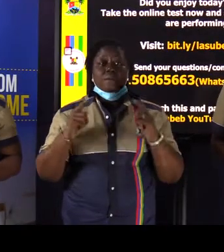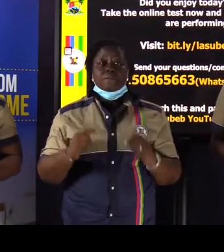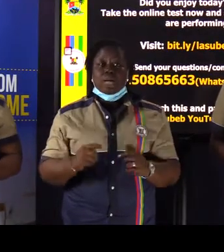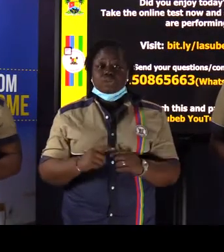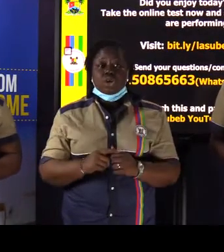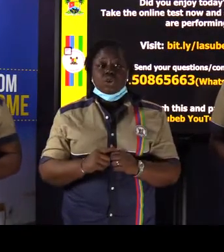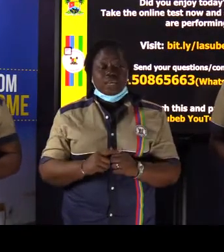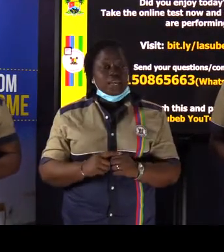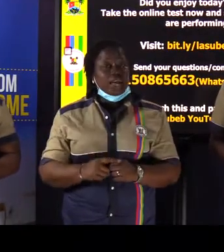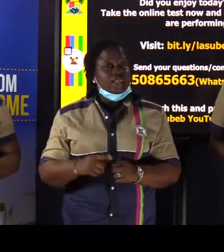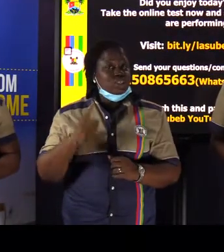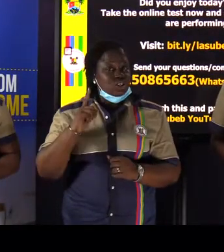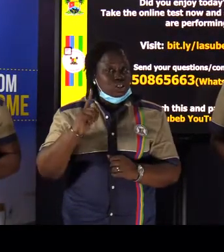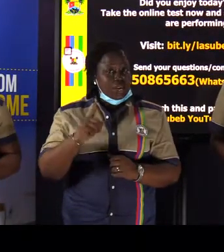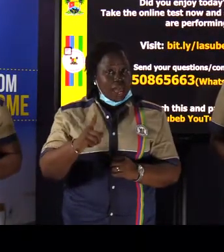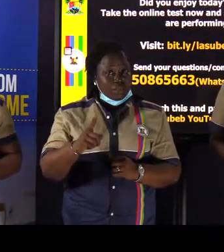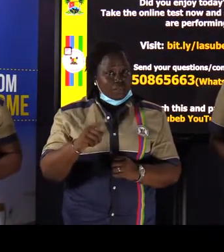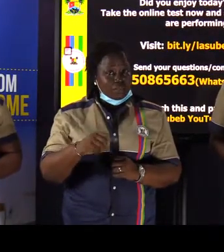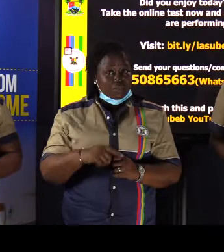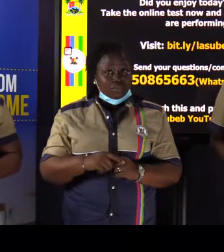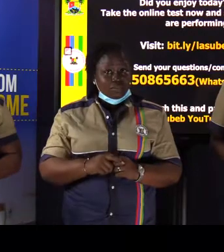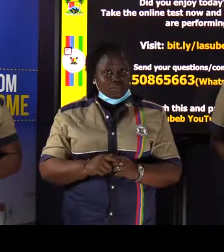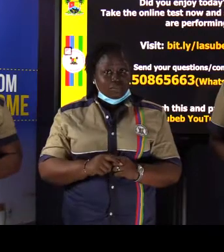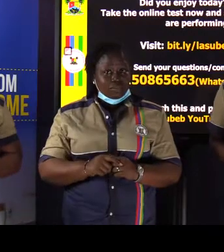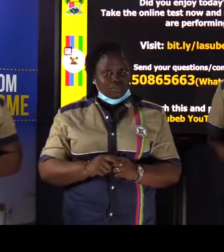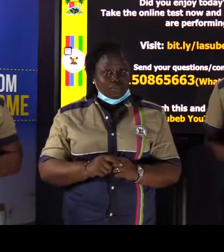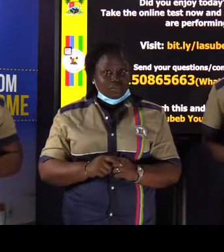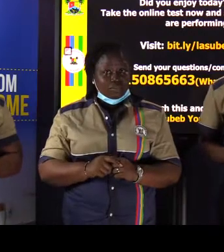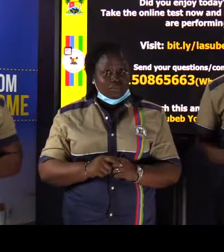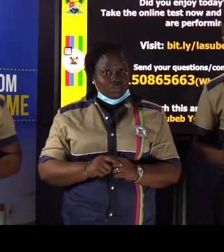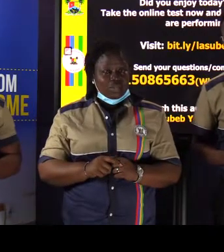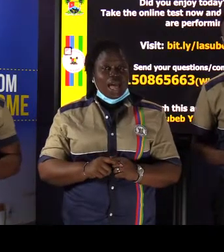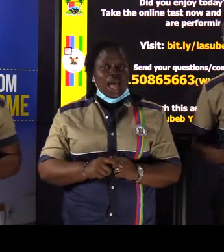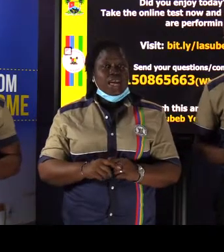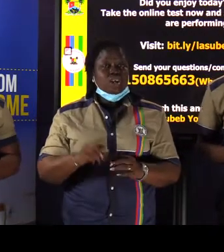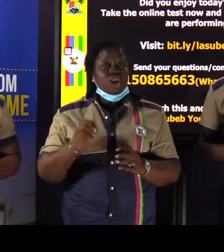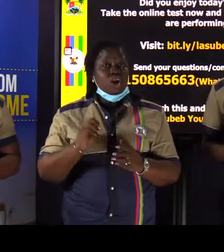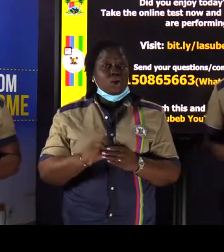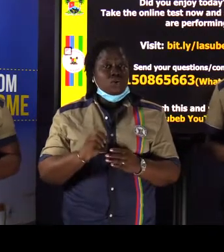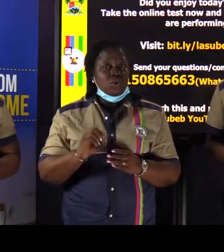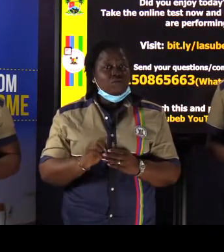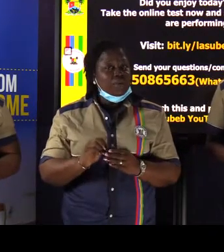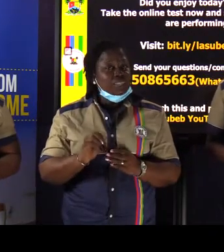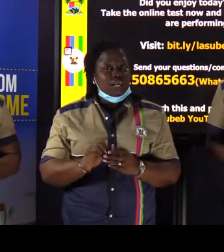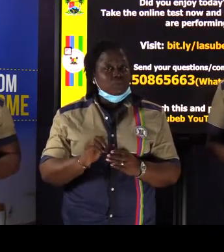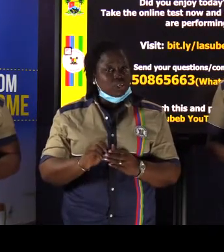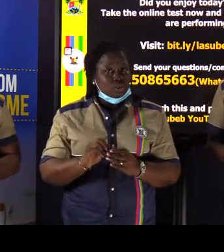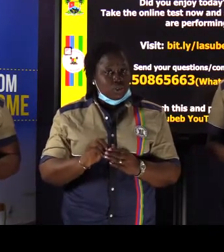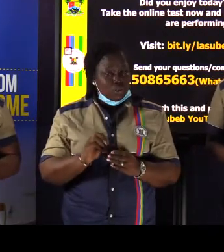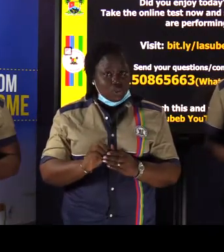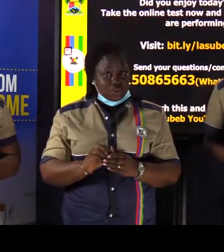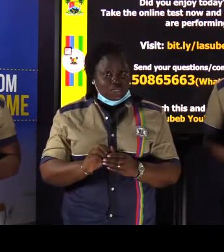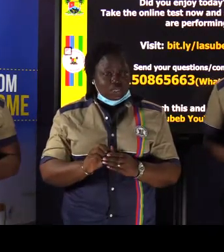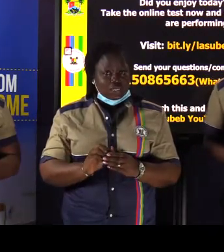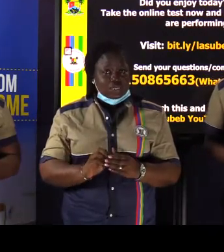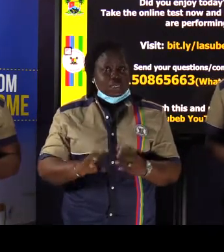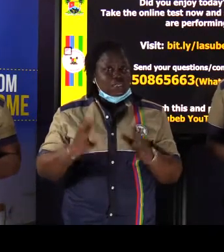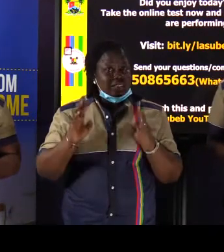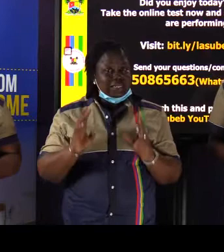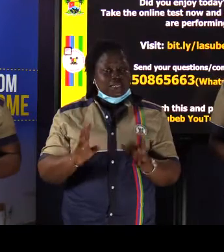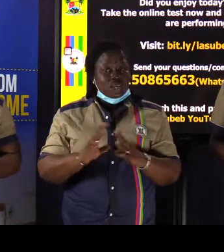homework, make sure you indicate your name, Your school, Your class. and your local government education